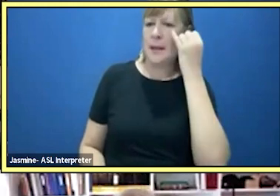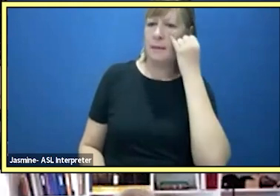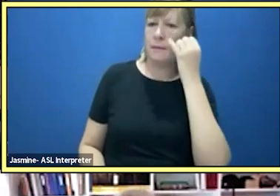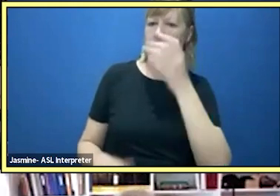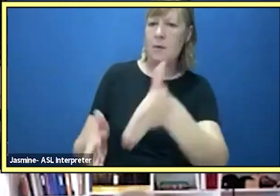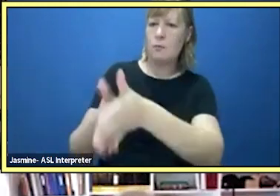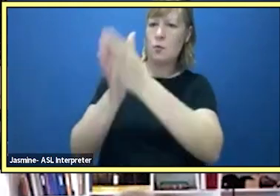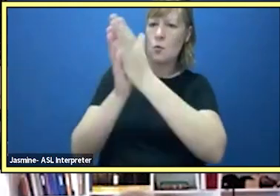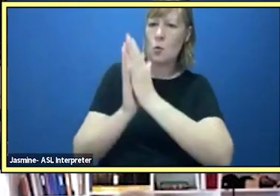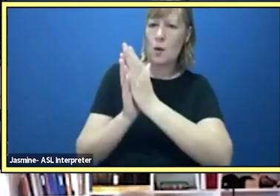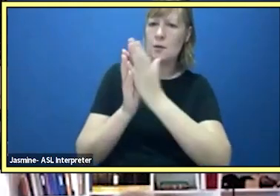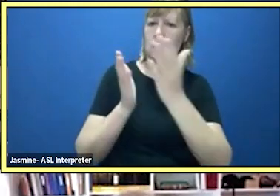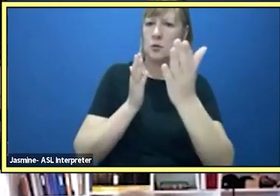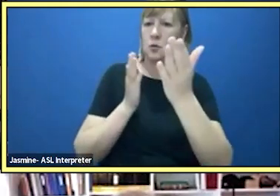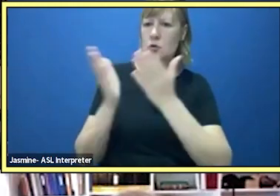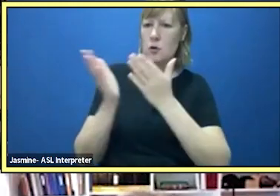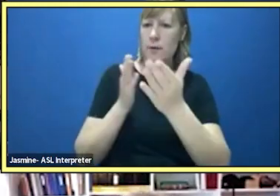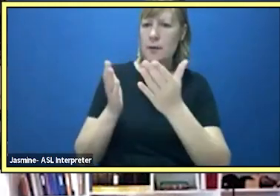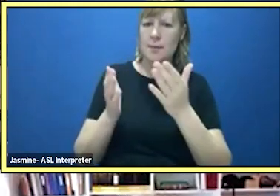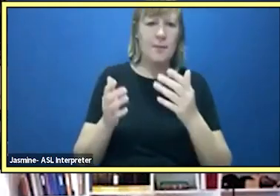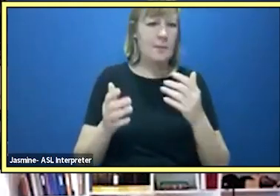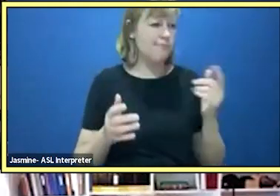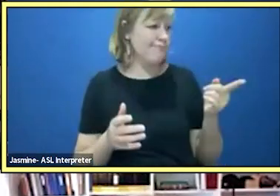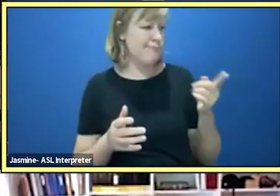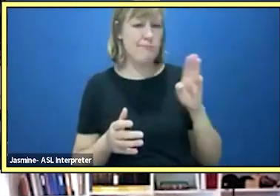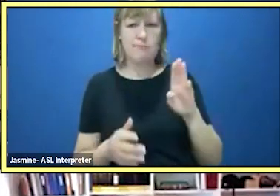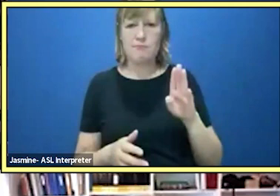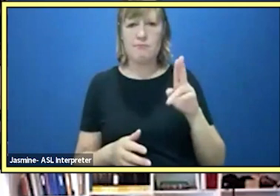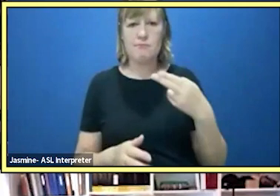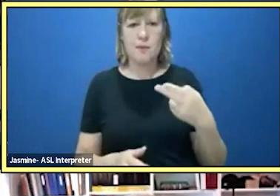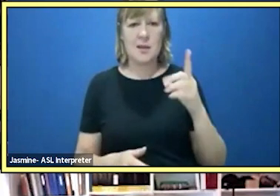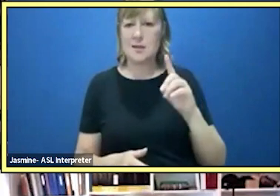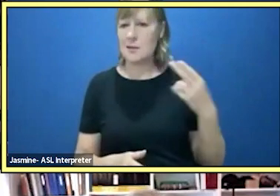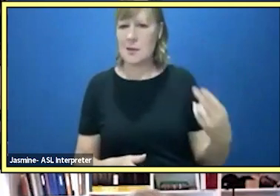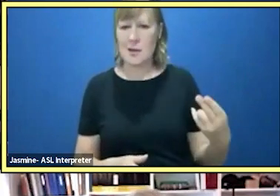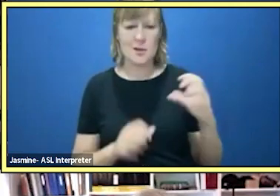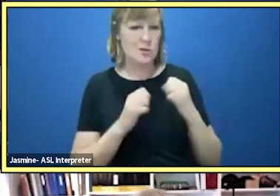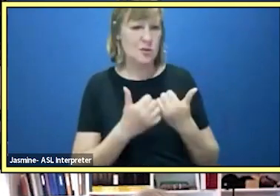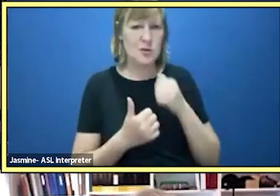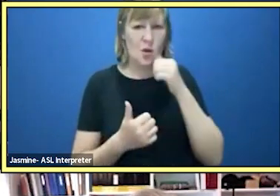licensed agency, can their flexible budgets be used to pay for that service?